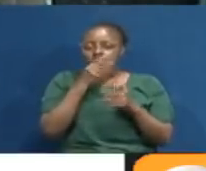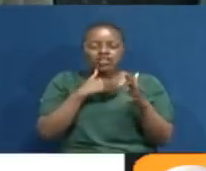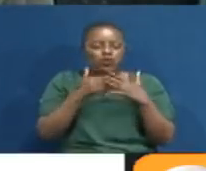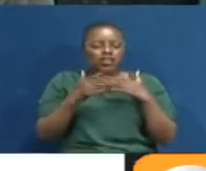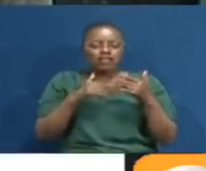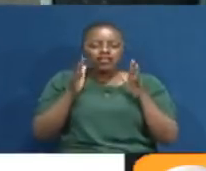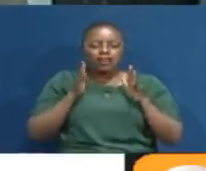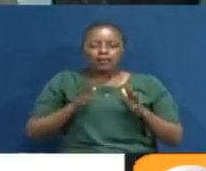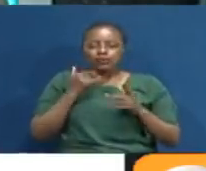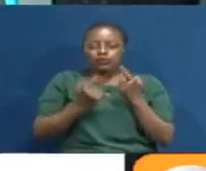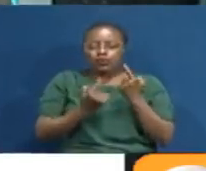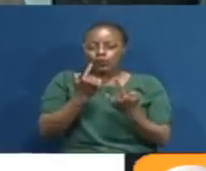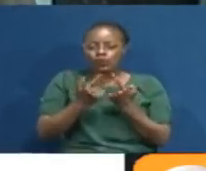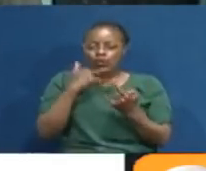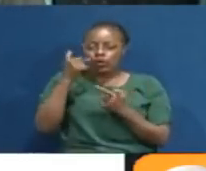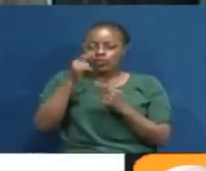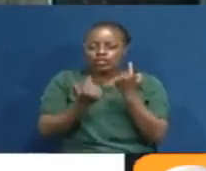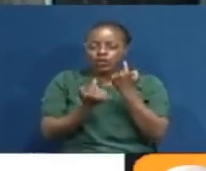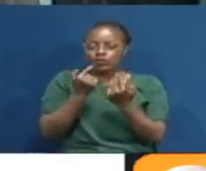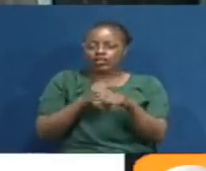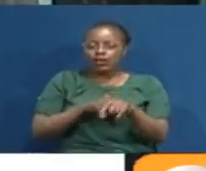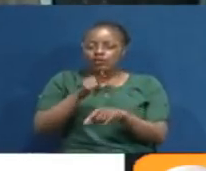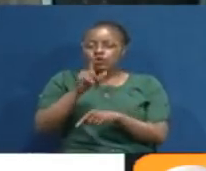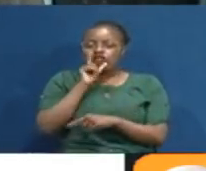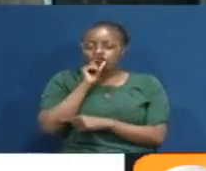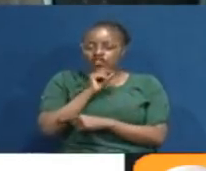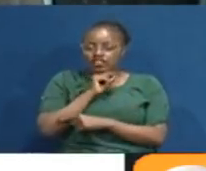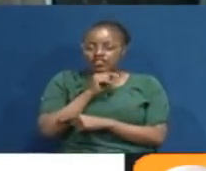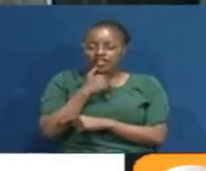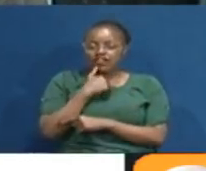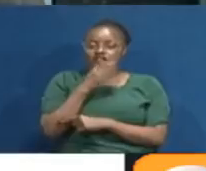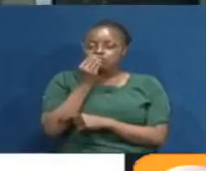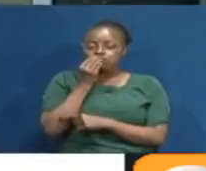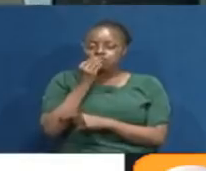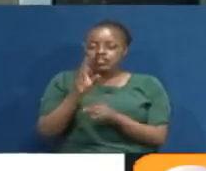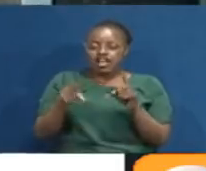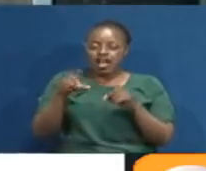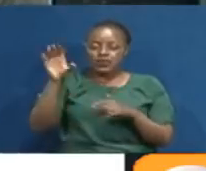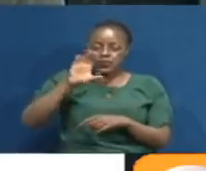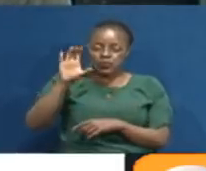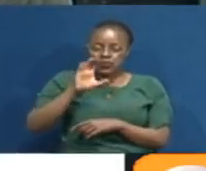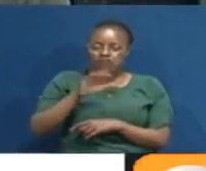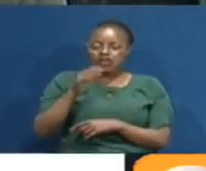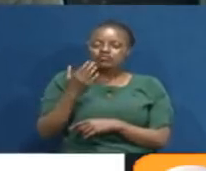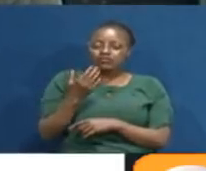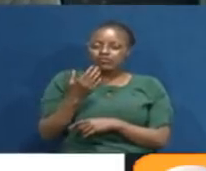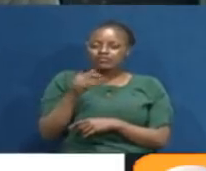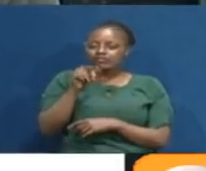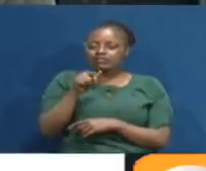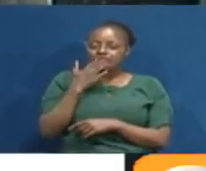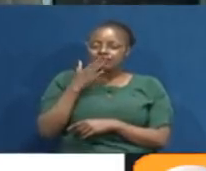cooking it, whoever's preparing it, when you finish, you know, having your food, adding salt, the total of that should be less than a